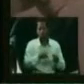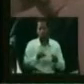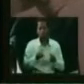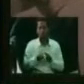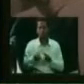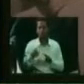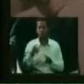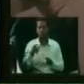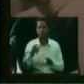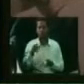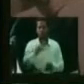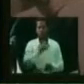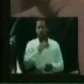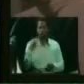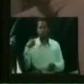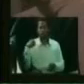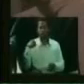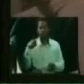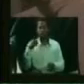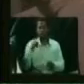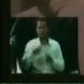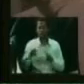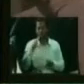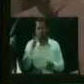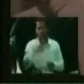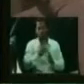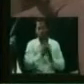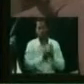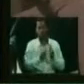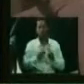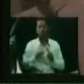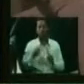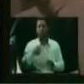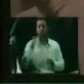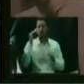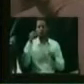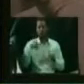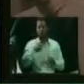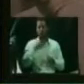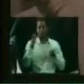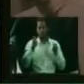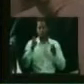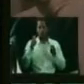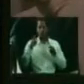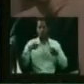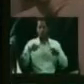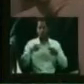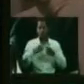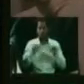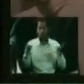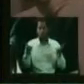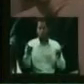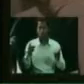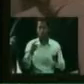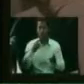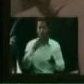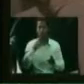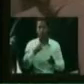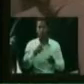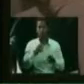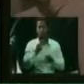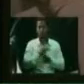have chosen to ignore the law. I hope we can depend on this body to discuss this matter with the district